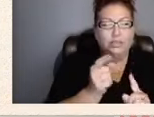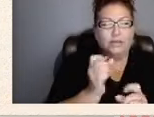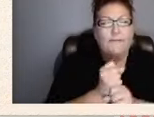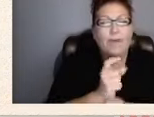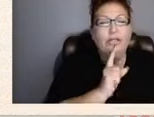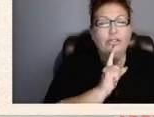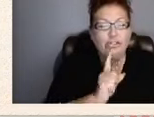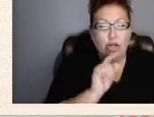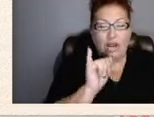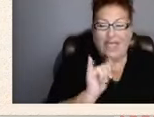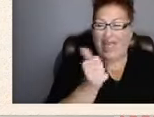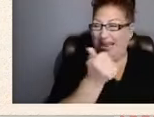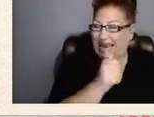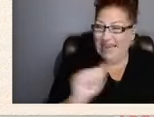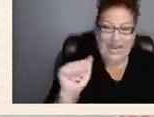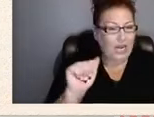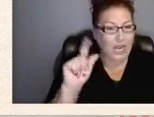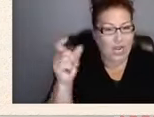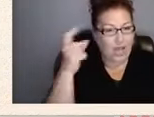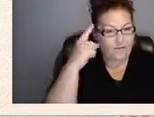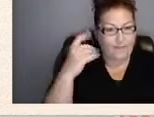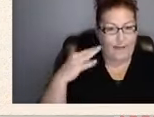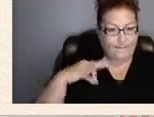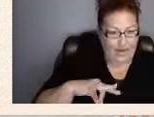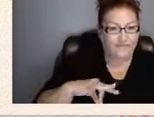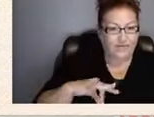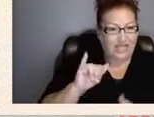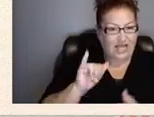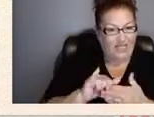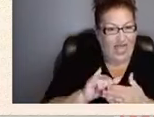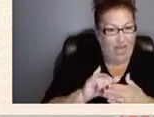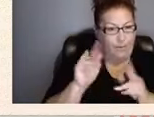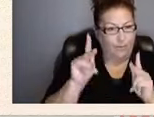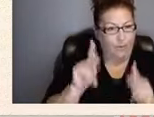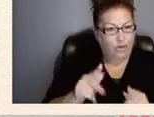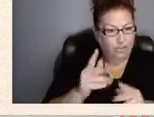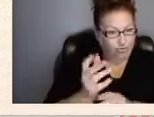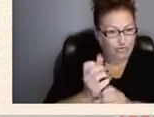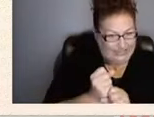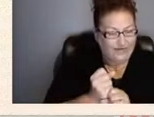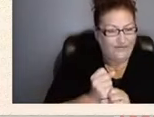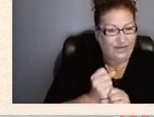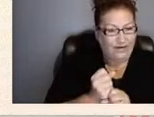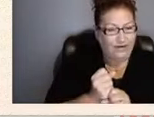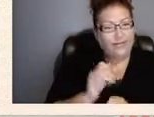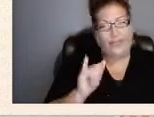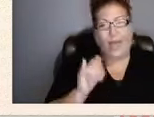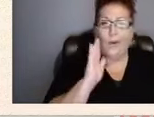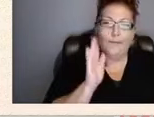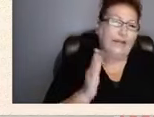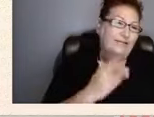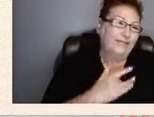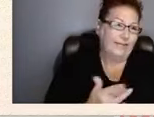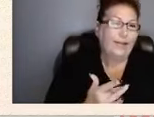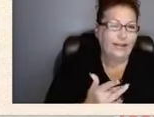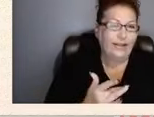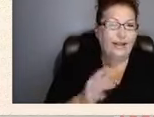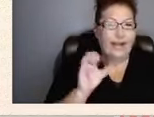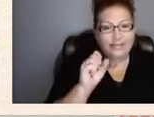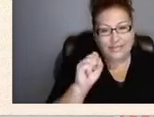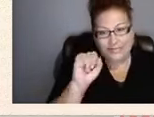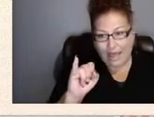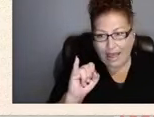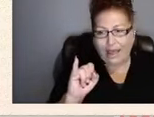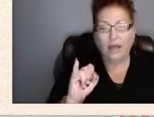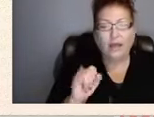any government benefits that the individual is receiving, so that would be typically SSI through